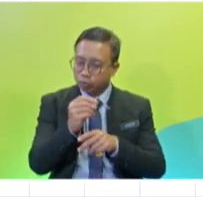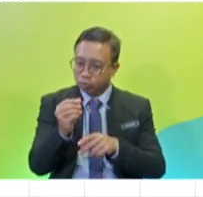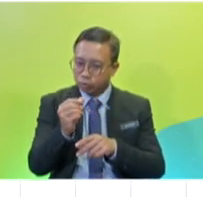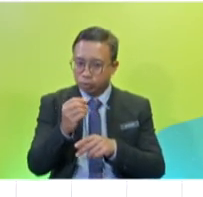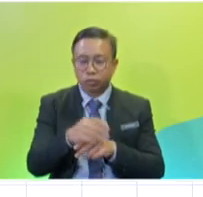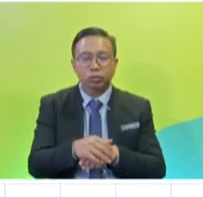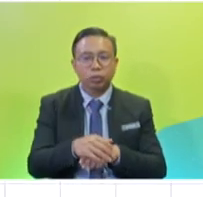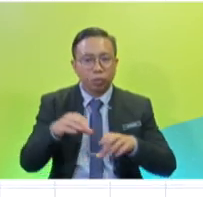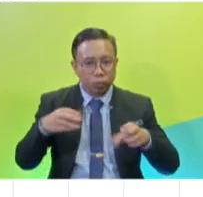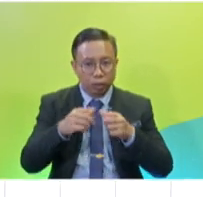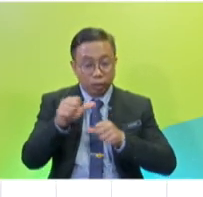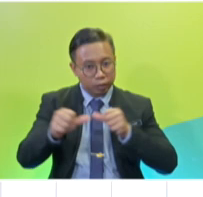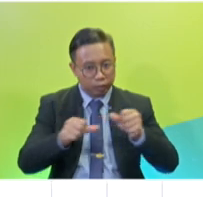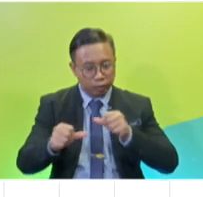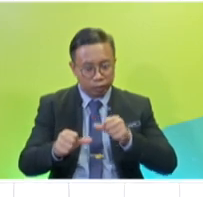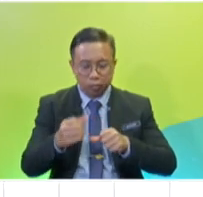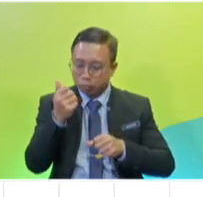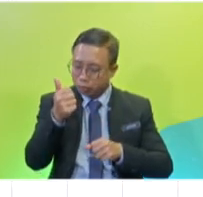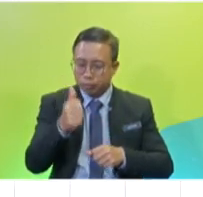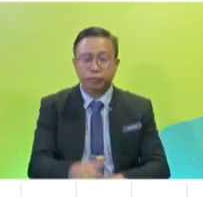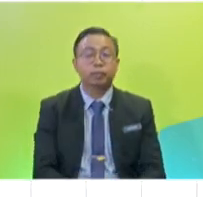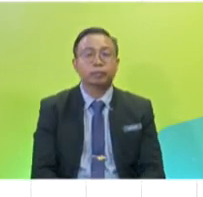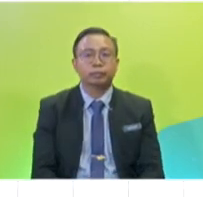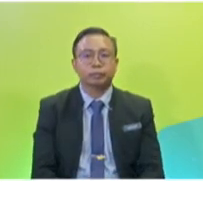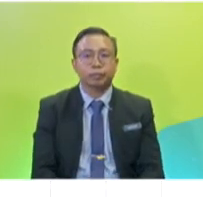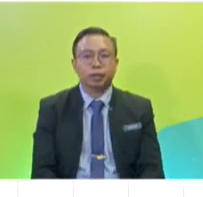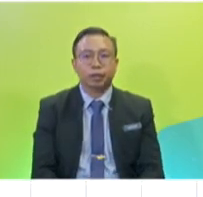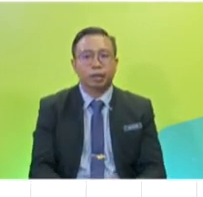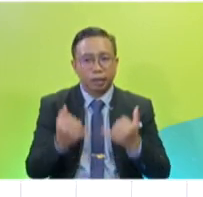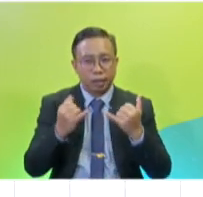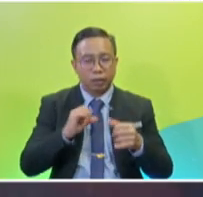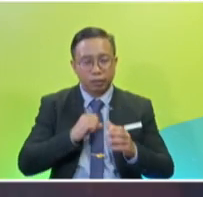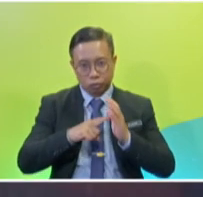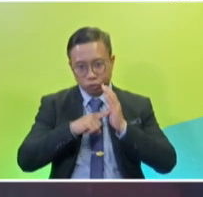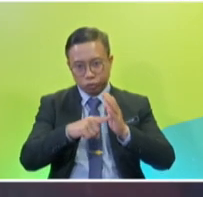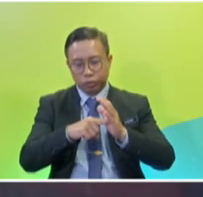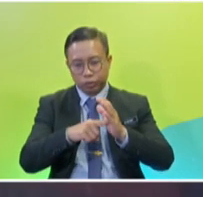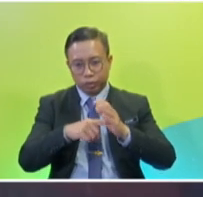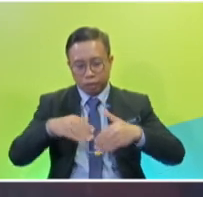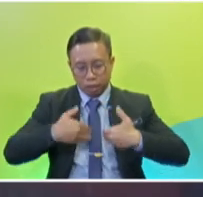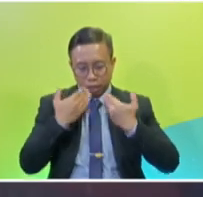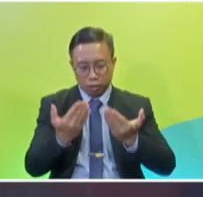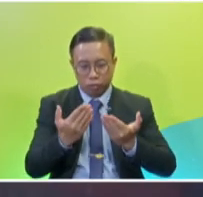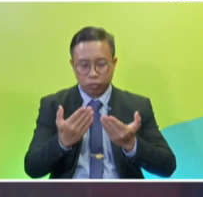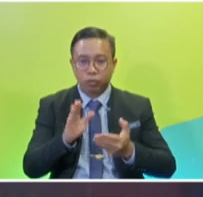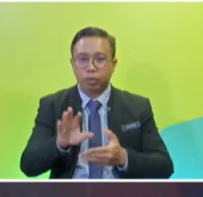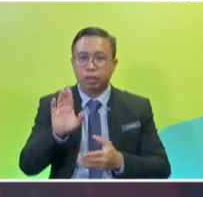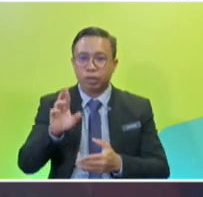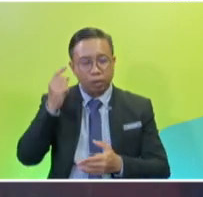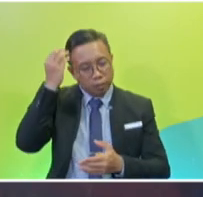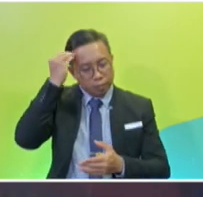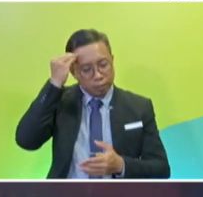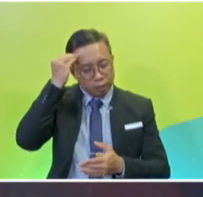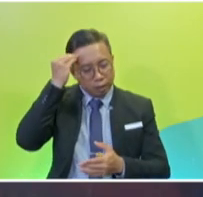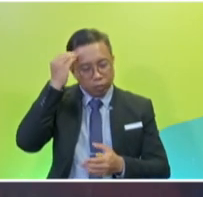Was grateful. Okay, Shafika. Mm-hmm. Now, I'm just showing the students how their mind works when they have